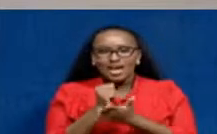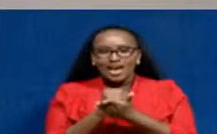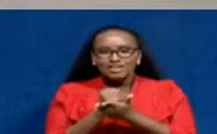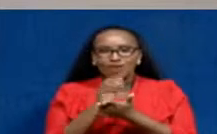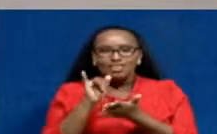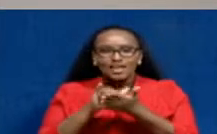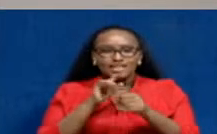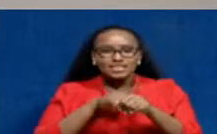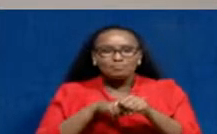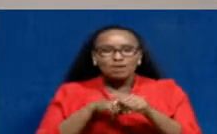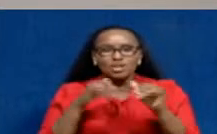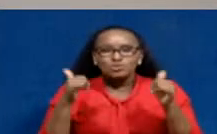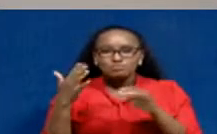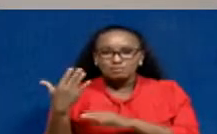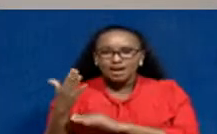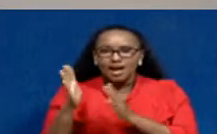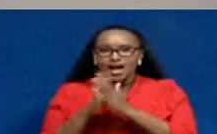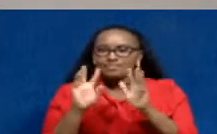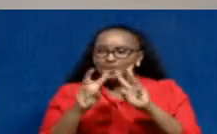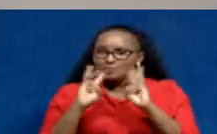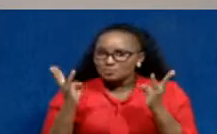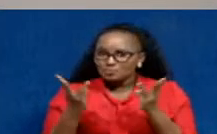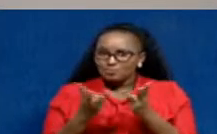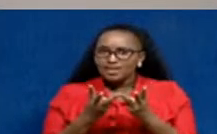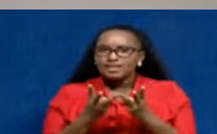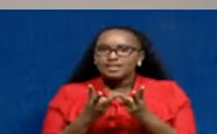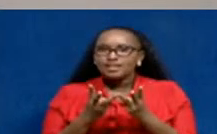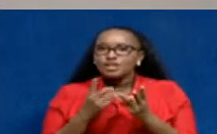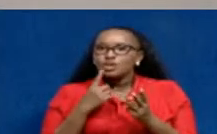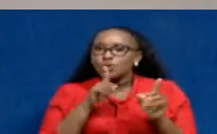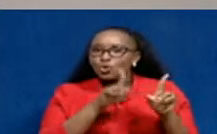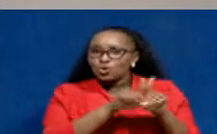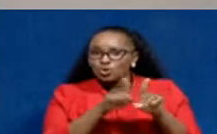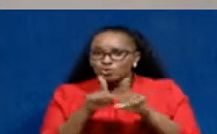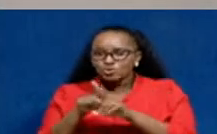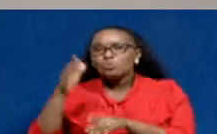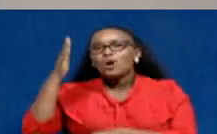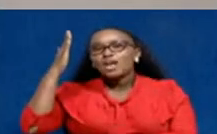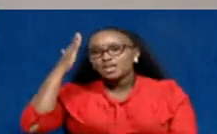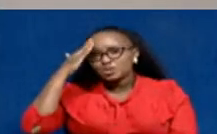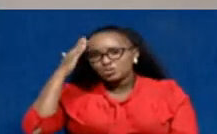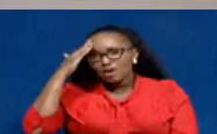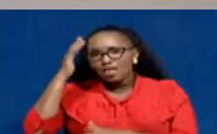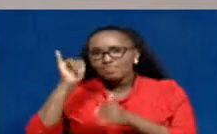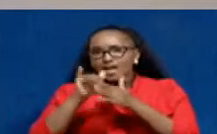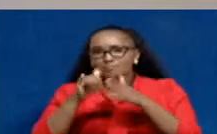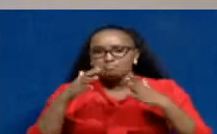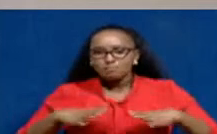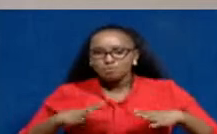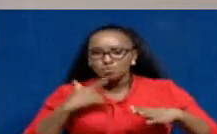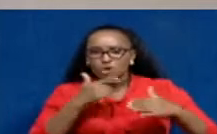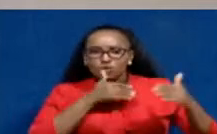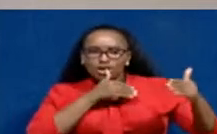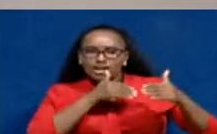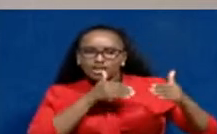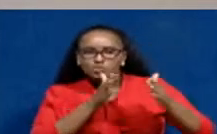Time magazine and the world at large. They were also noticed by those close to him as well.